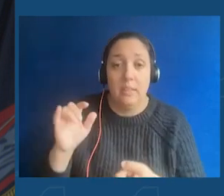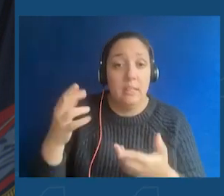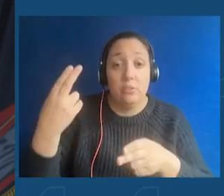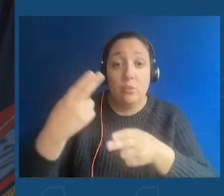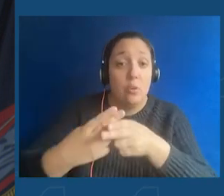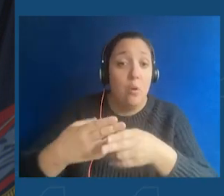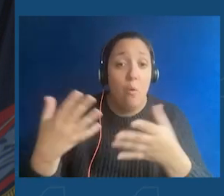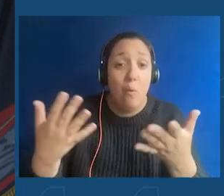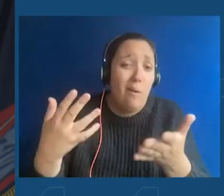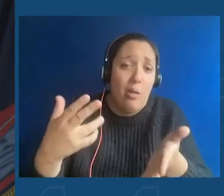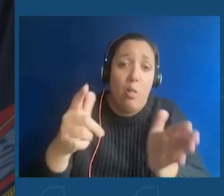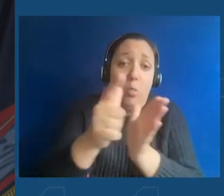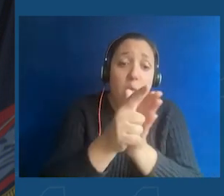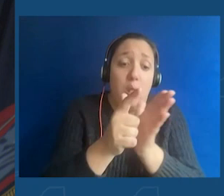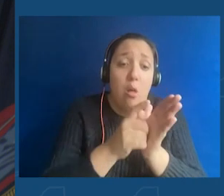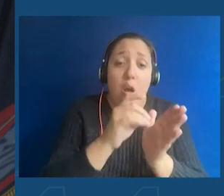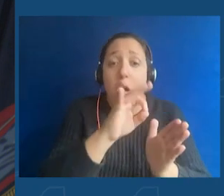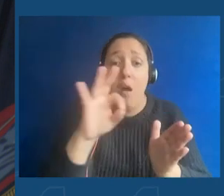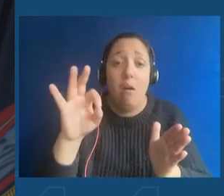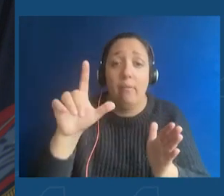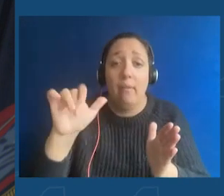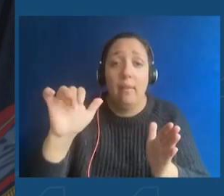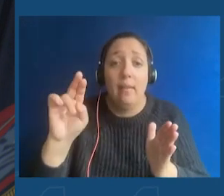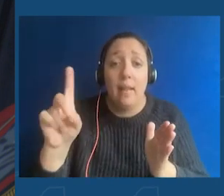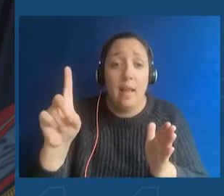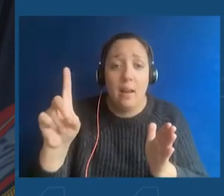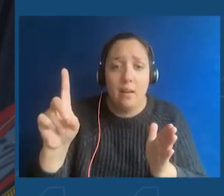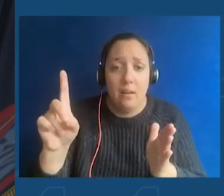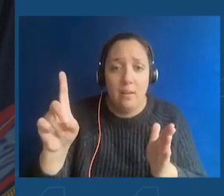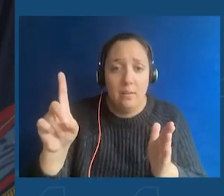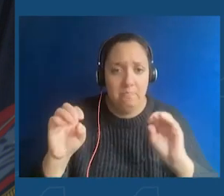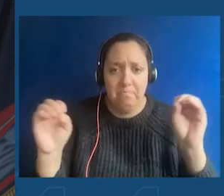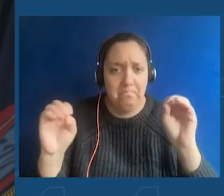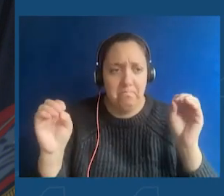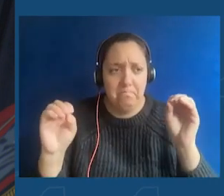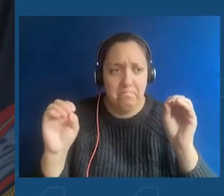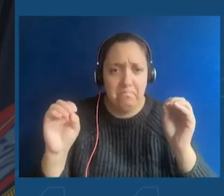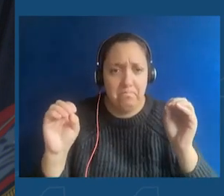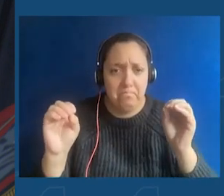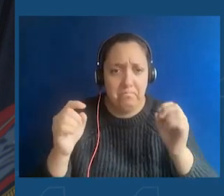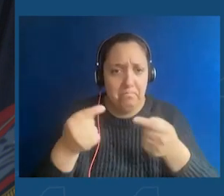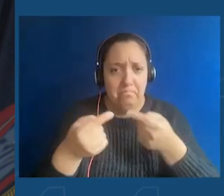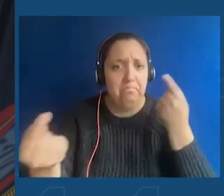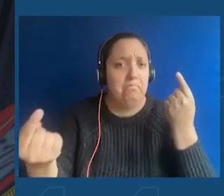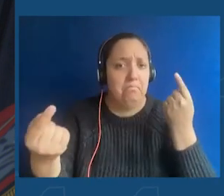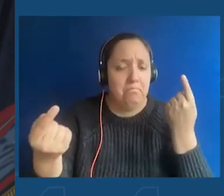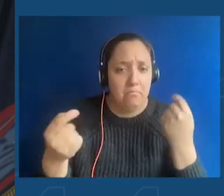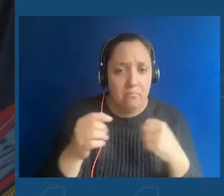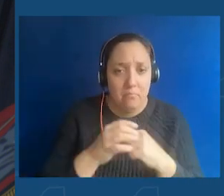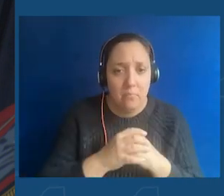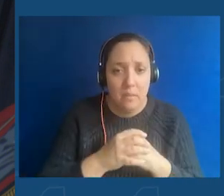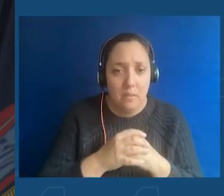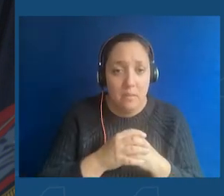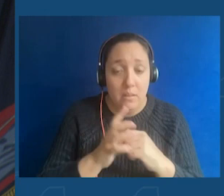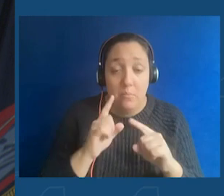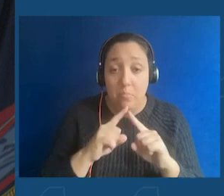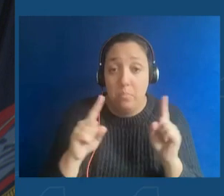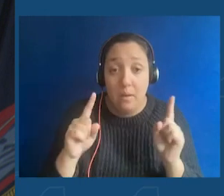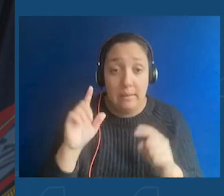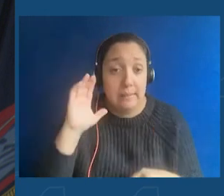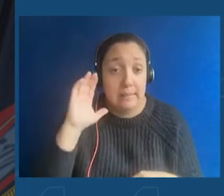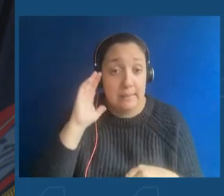land, without dispute. But we saw what happened, that they did not listen to the pleas,